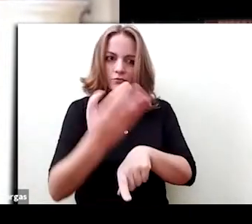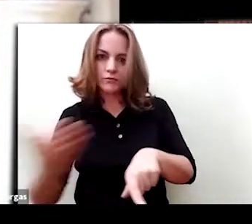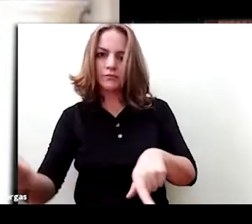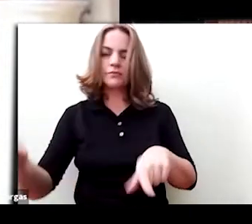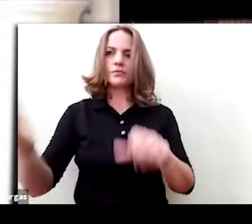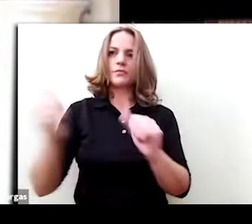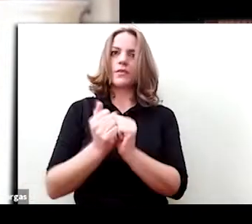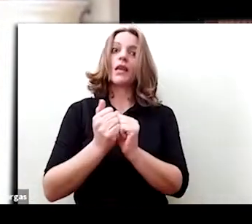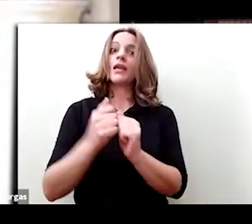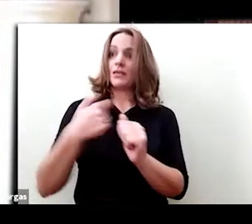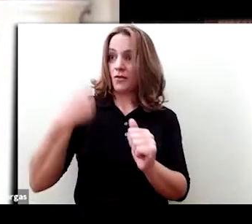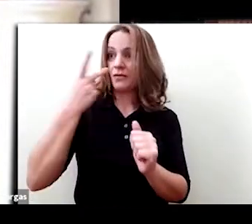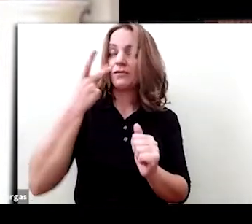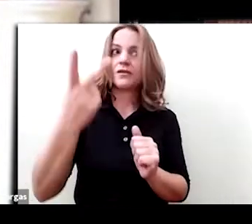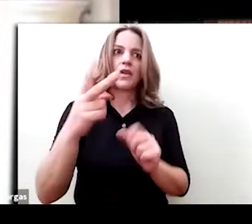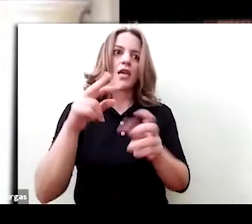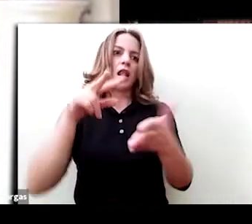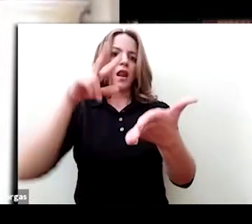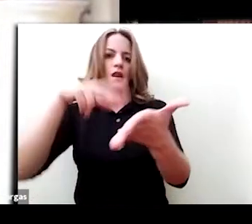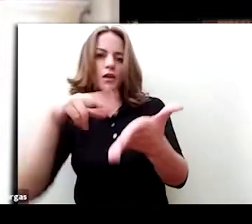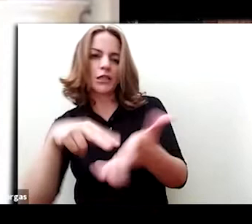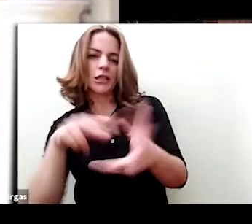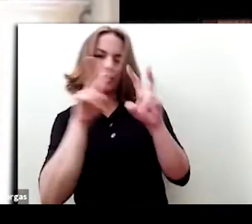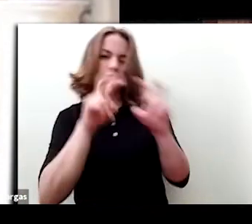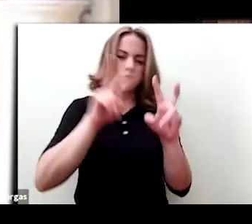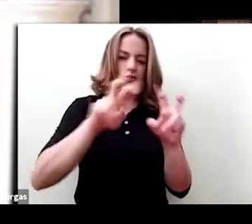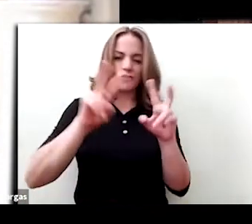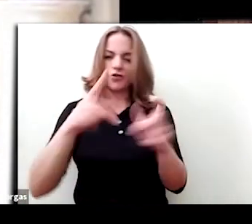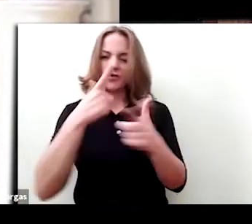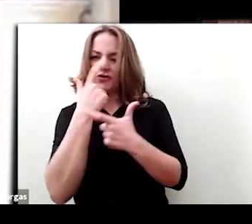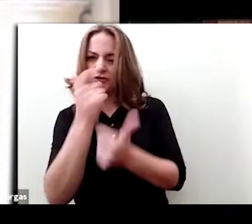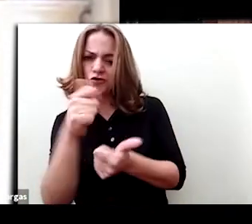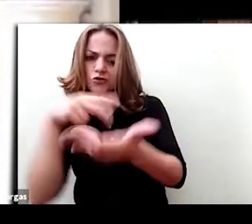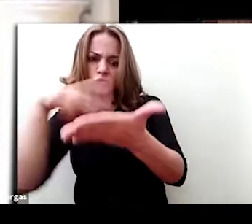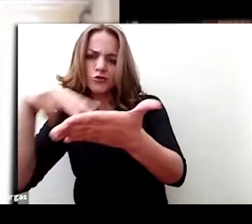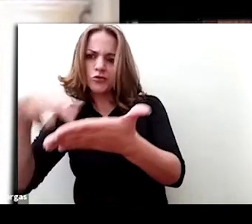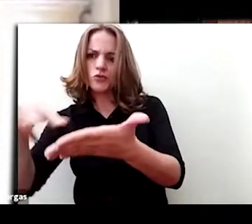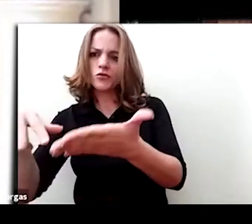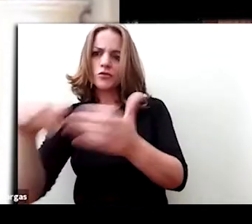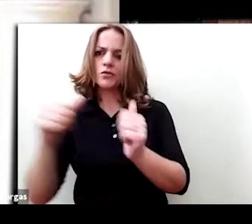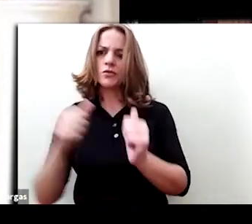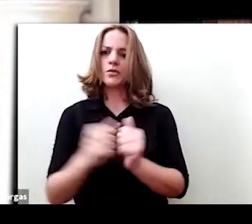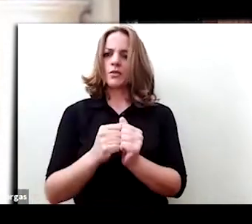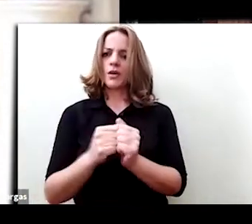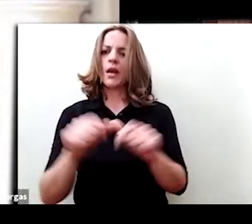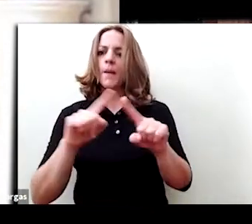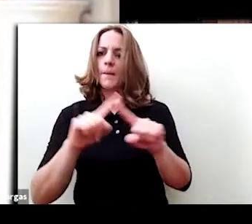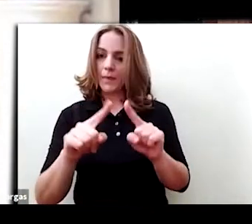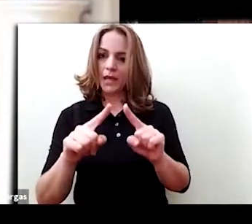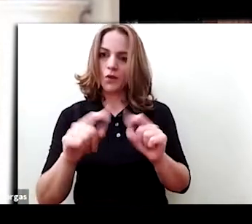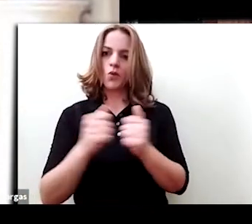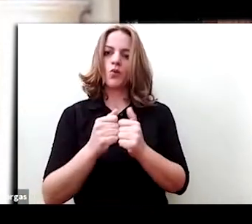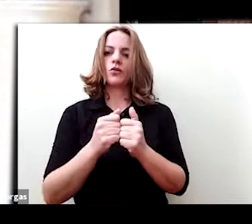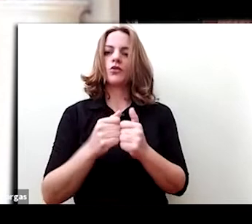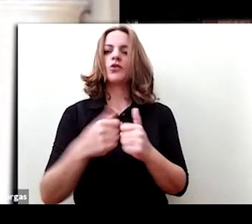the collections to find out more about it. There were DVDs with Realidades episodes on it. There